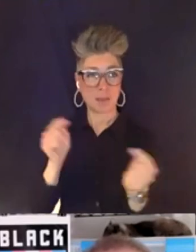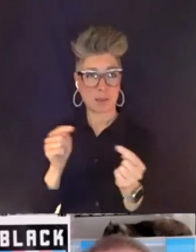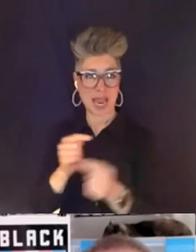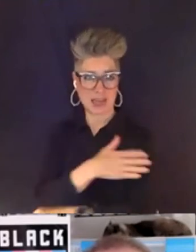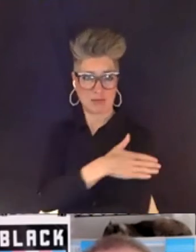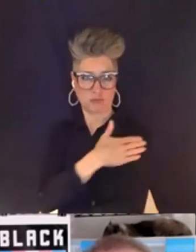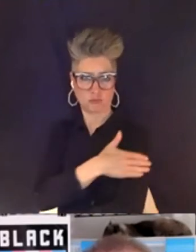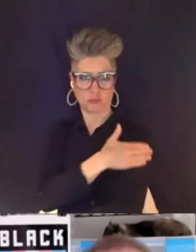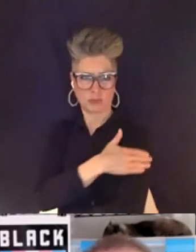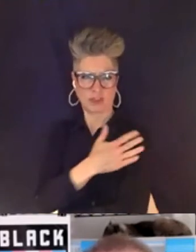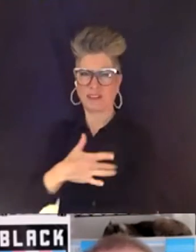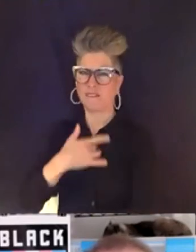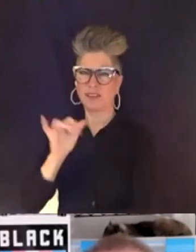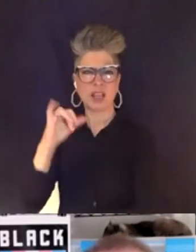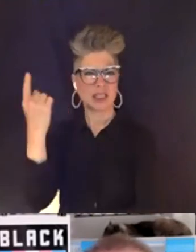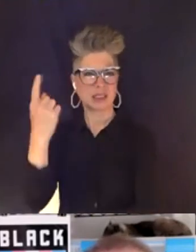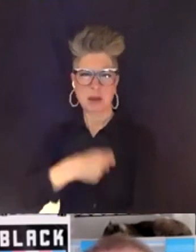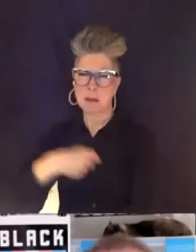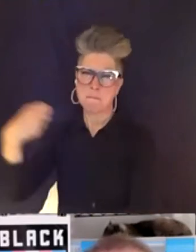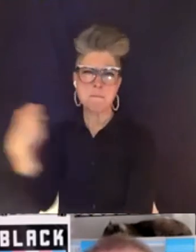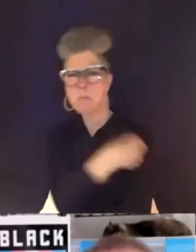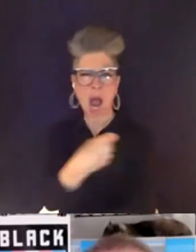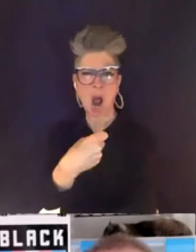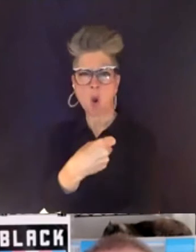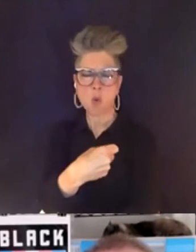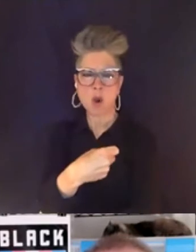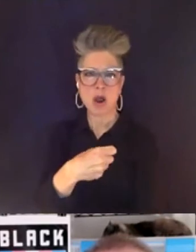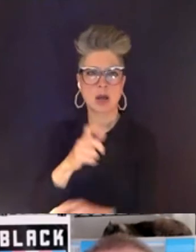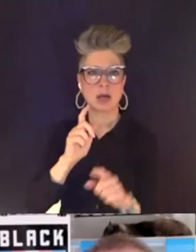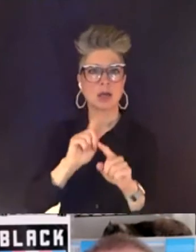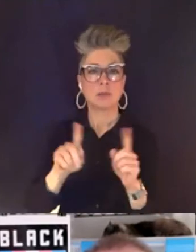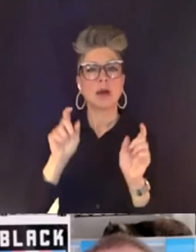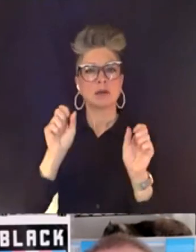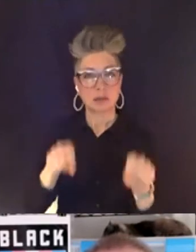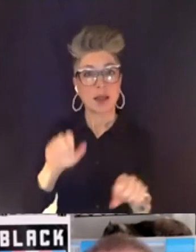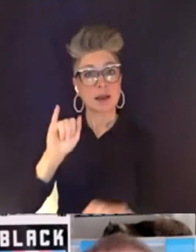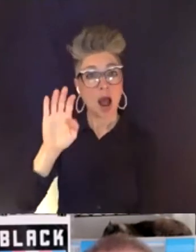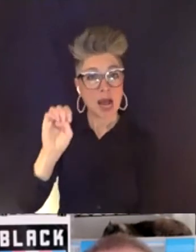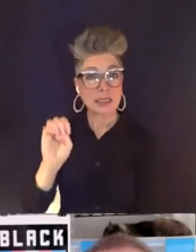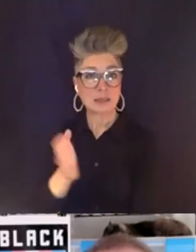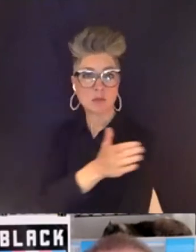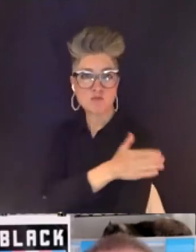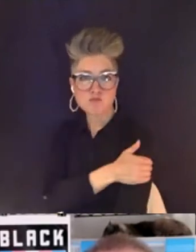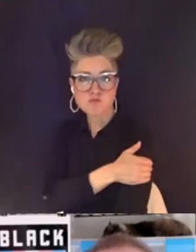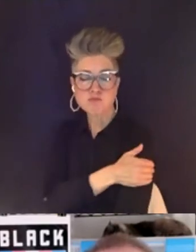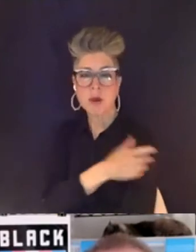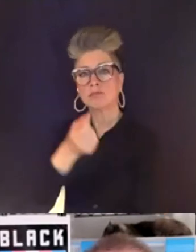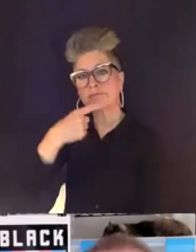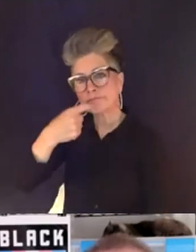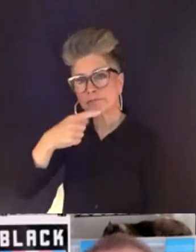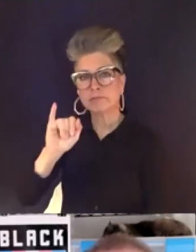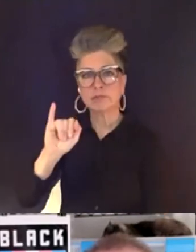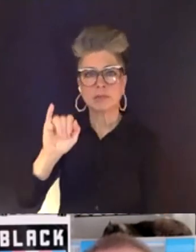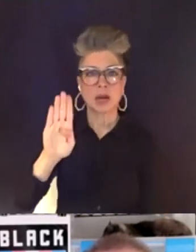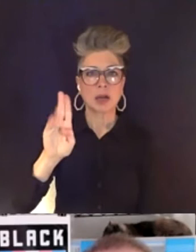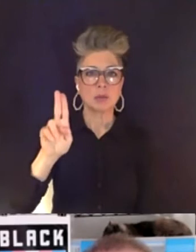it feels like someone slugged you, but it doesn't, like in a weird way. You can ice that space. You can, ibuprofen, Tylenol, those